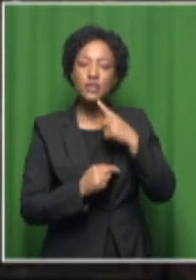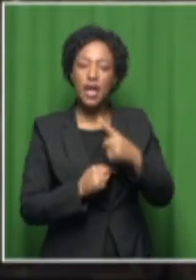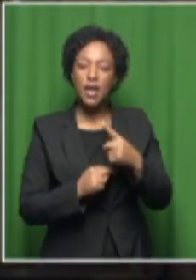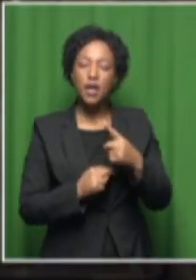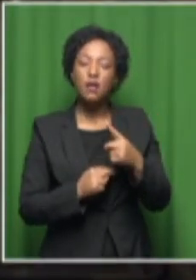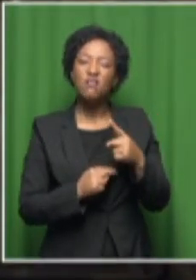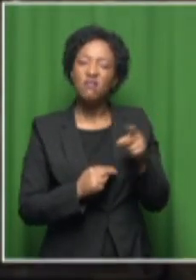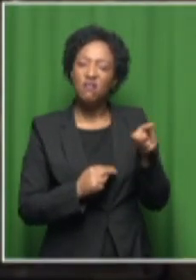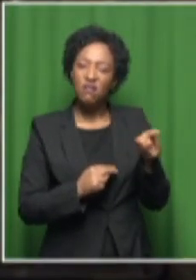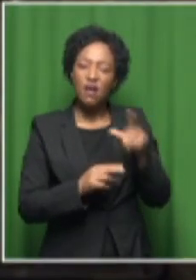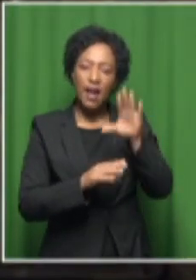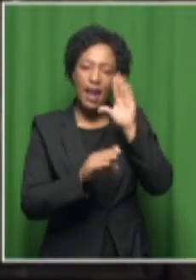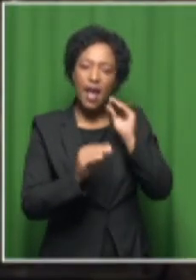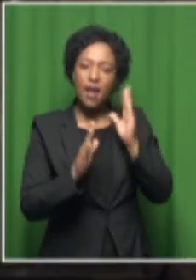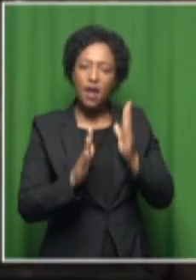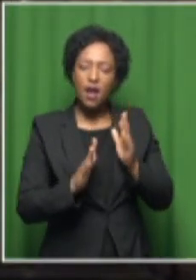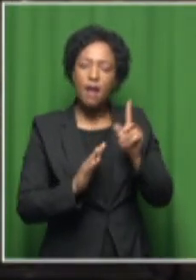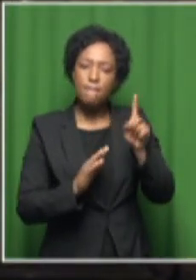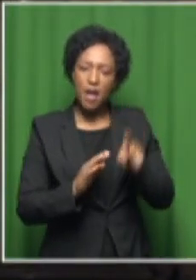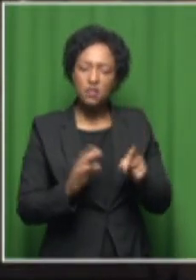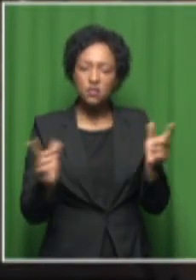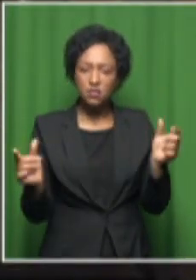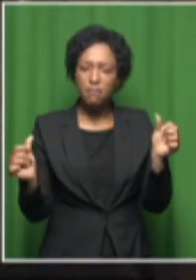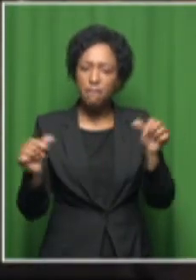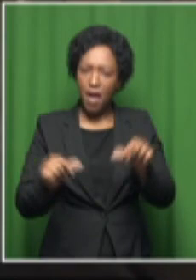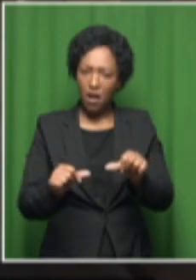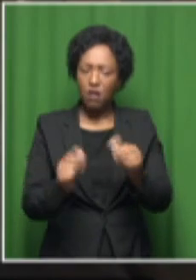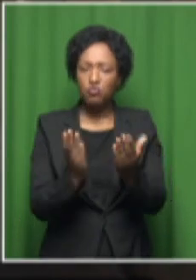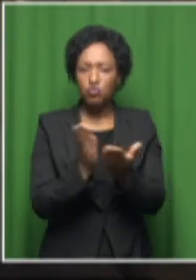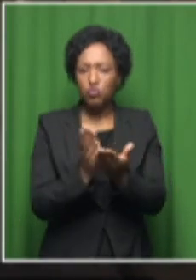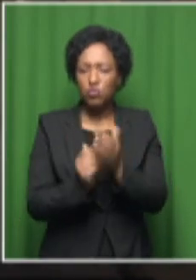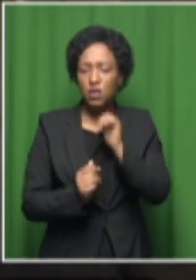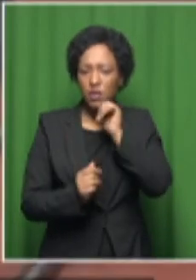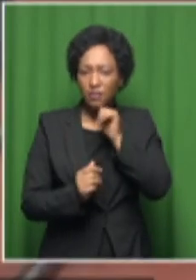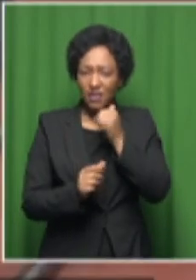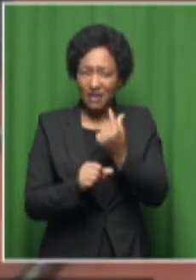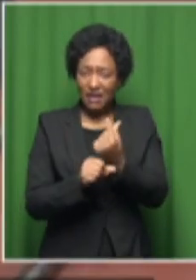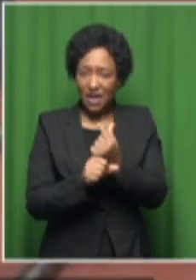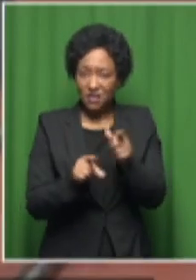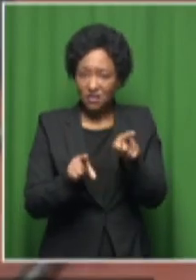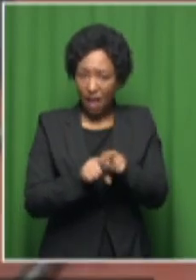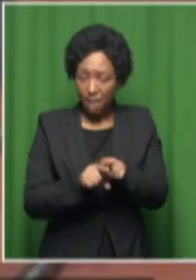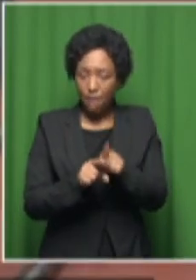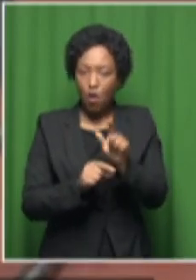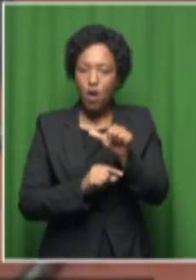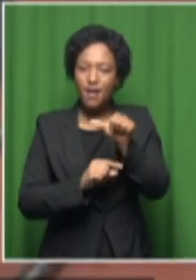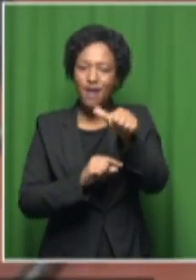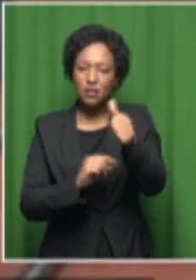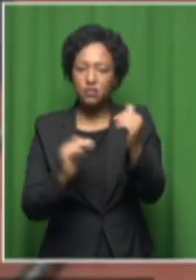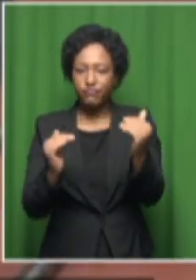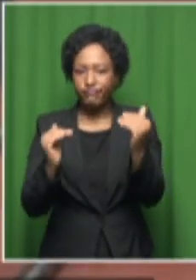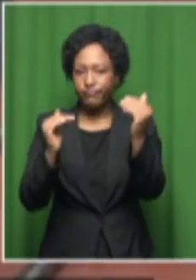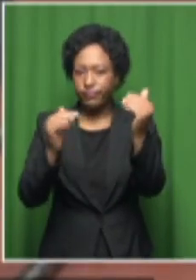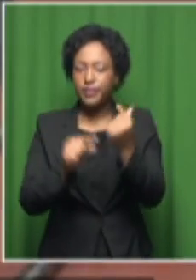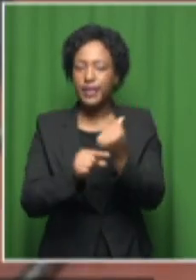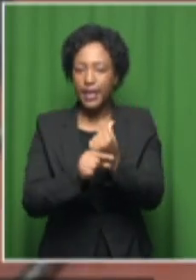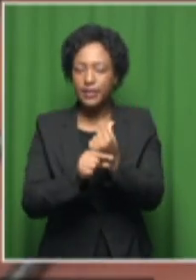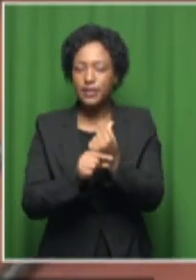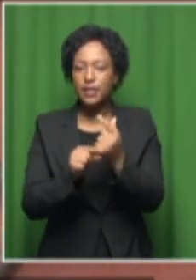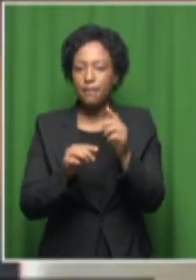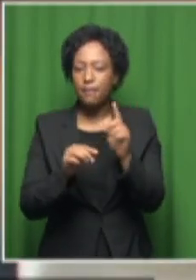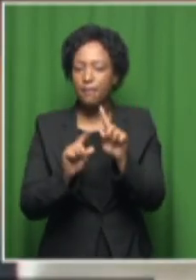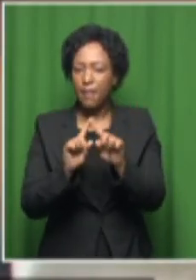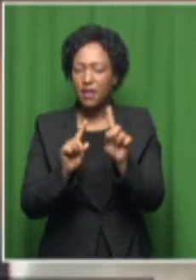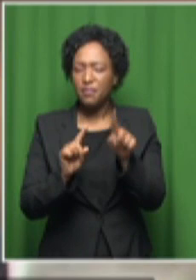to the same grade or progressed to the next grade. And to mitigate pregnancy, schools will be encouraged